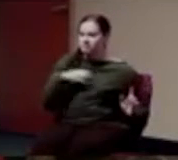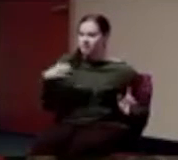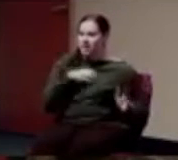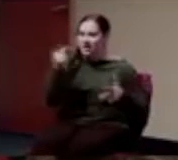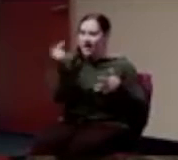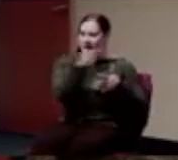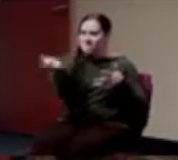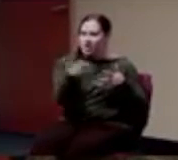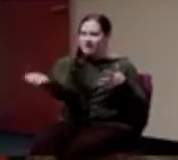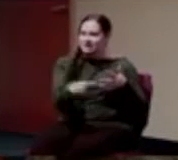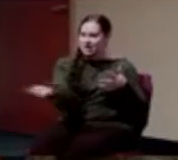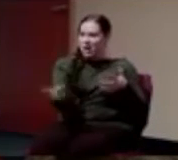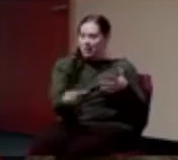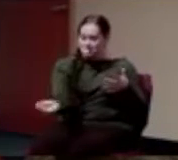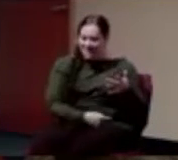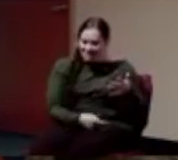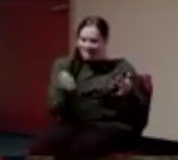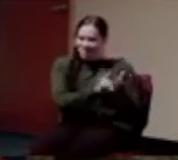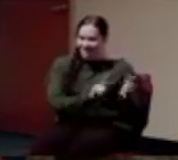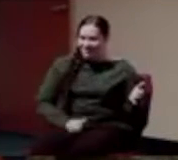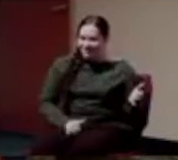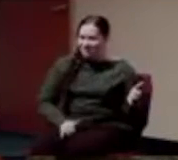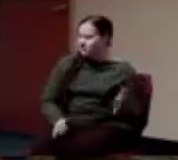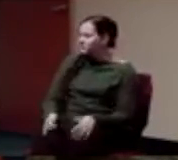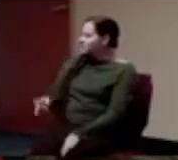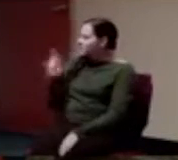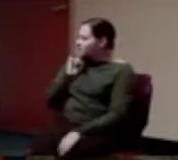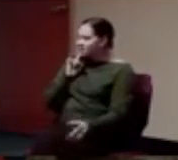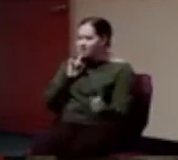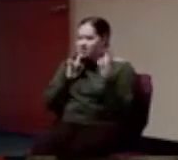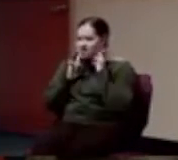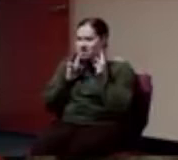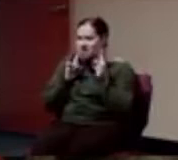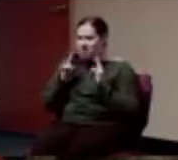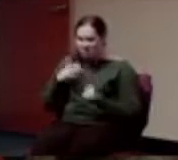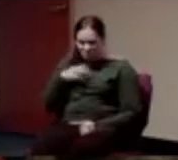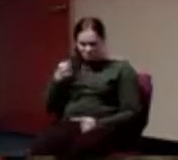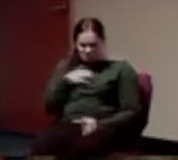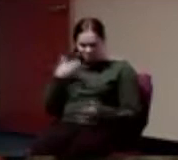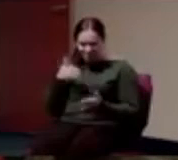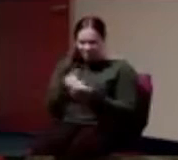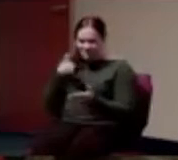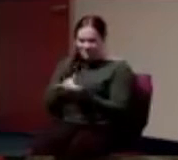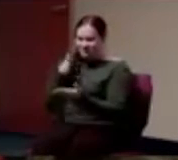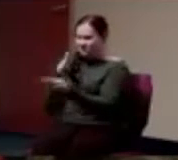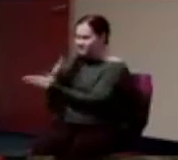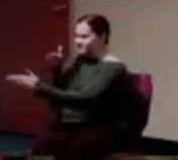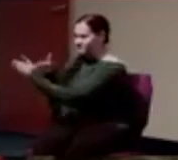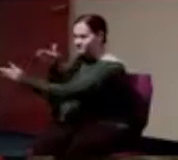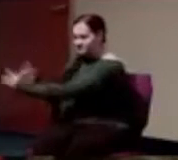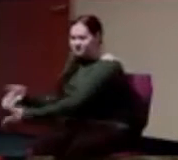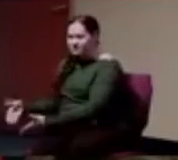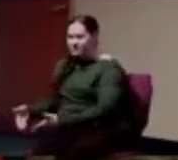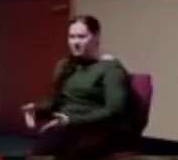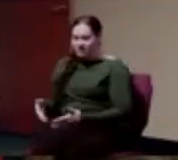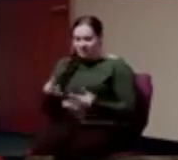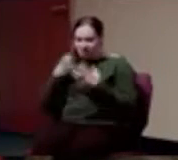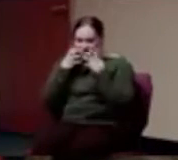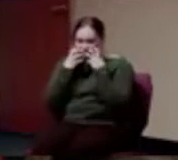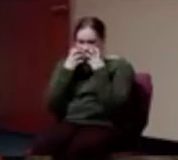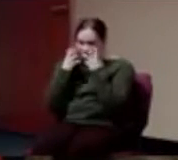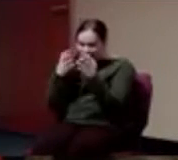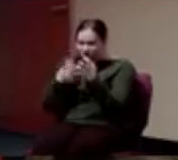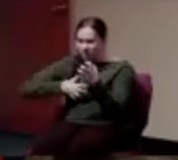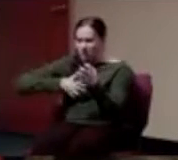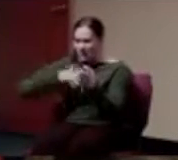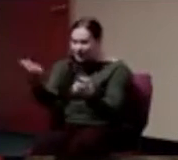Every single bit of that, she was just like listing as grievances against our group, and she was just foaming at the mouth with how angry she